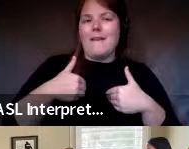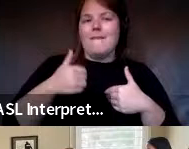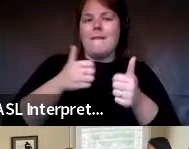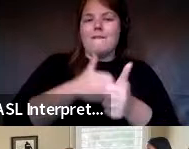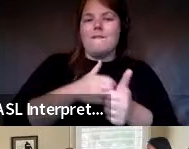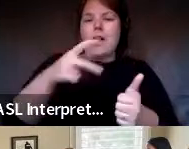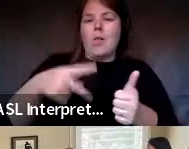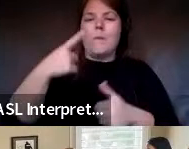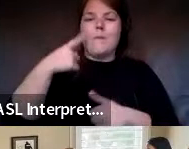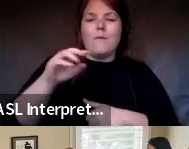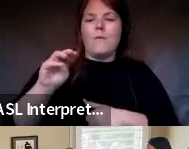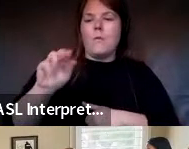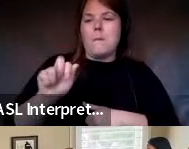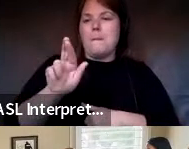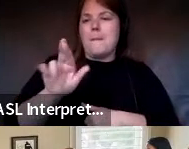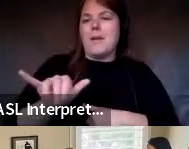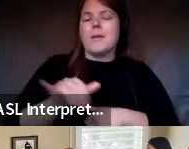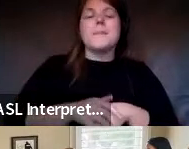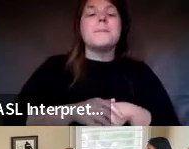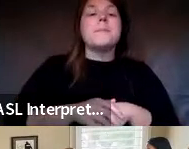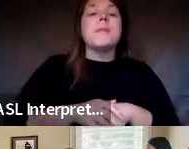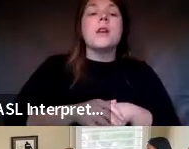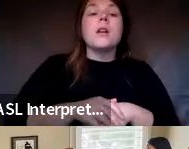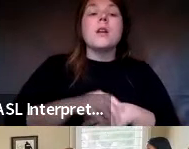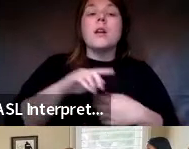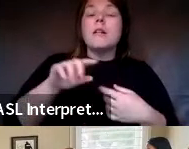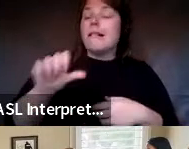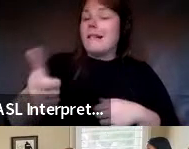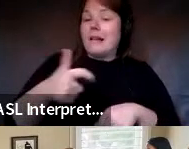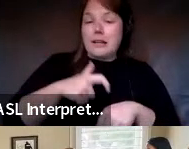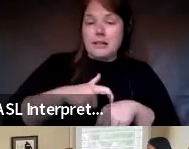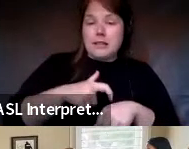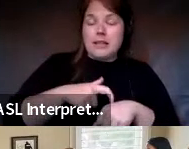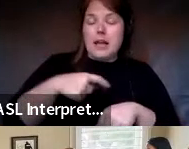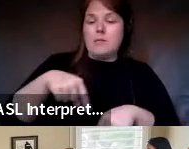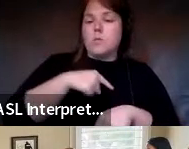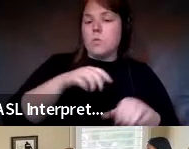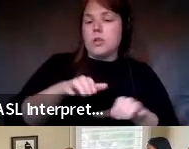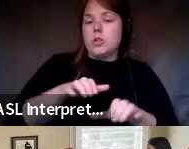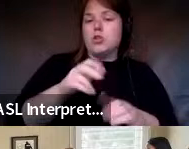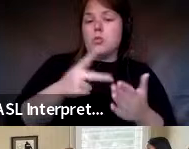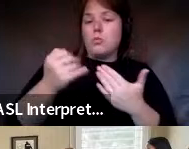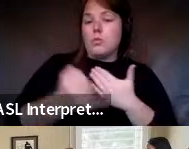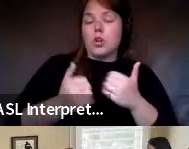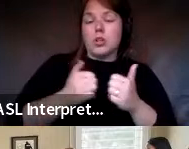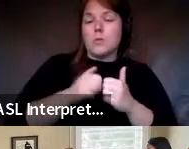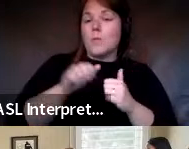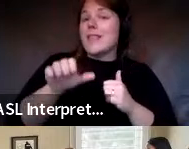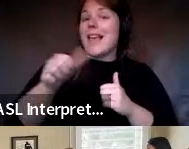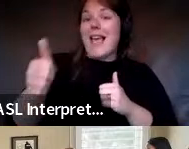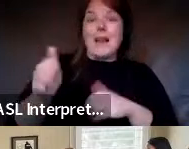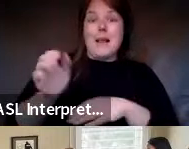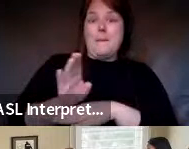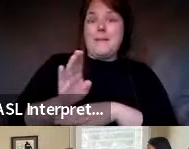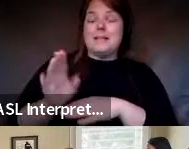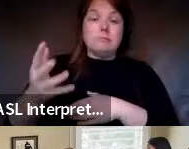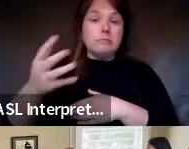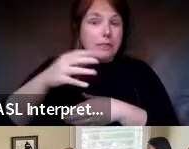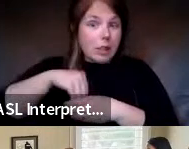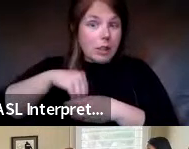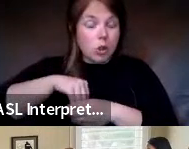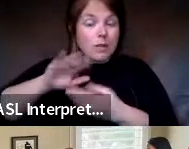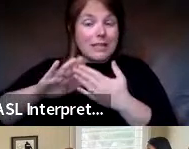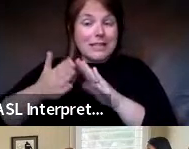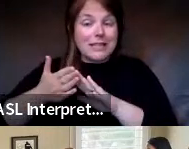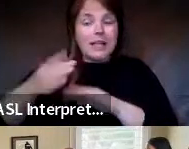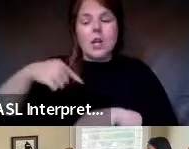for Mary. Is that anytime we do projects with any entity, including the city, we do have like a